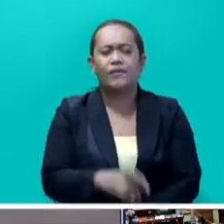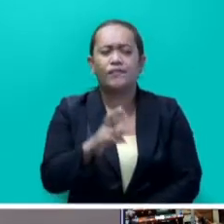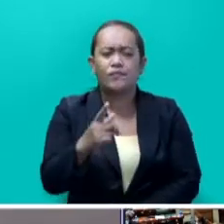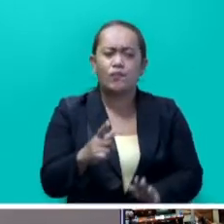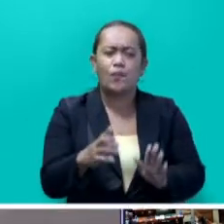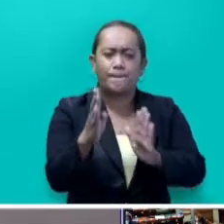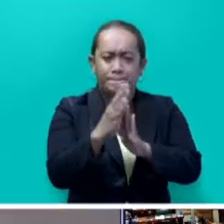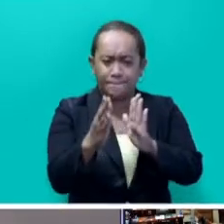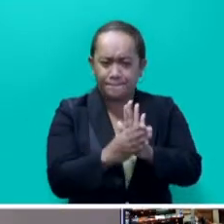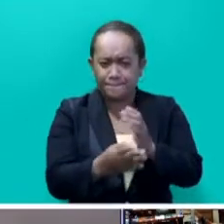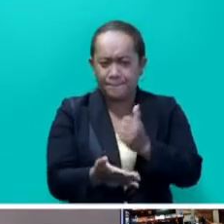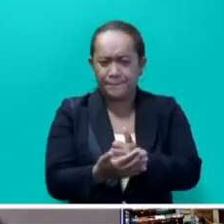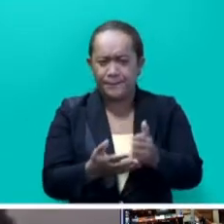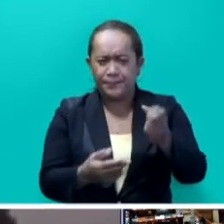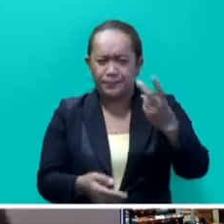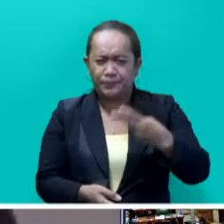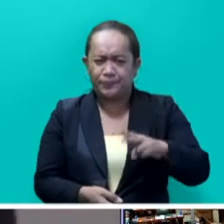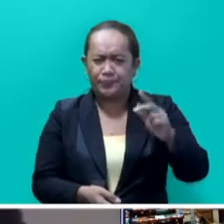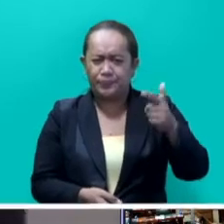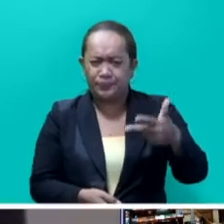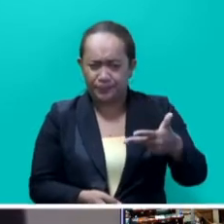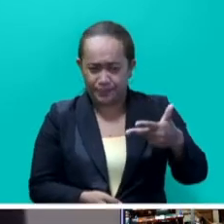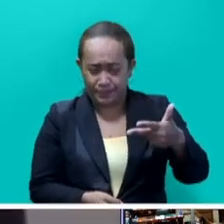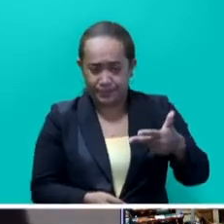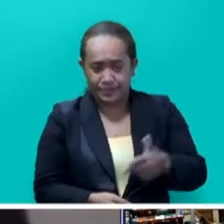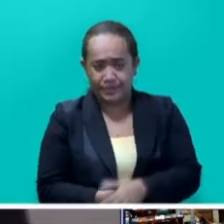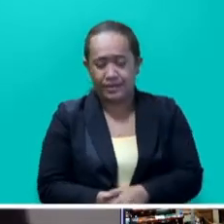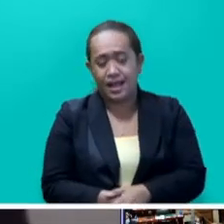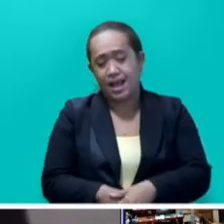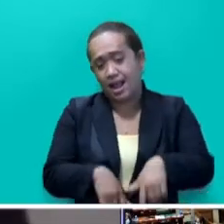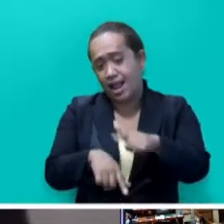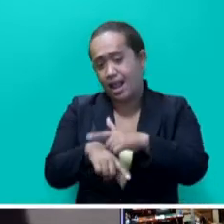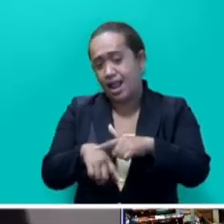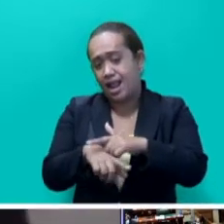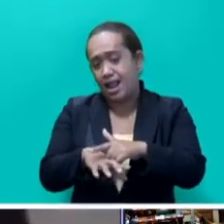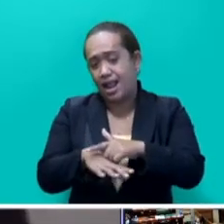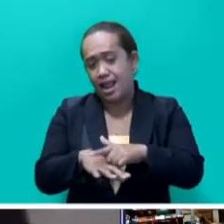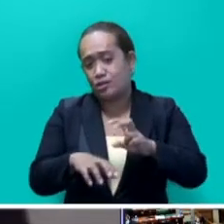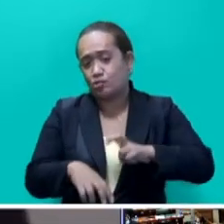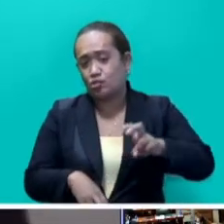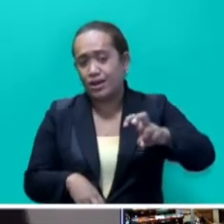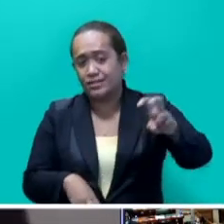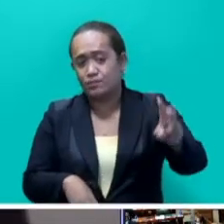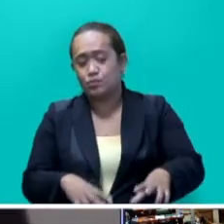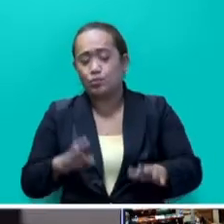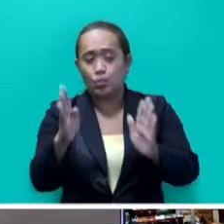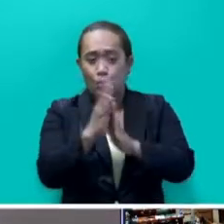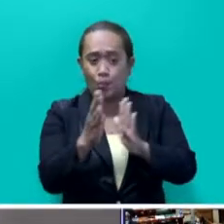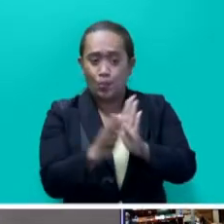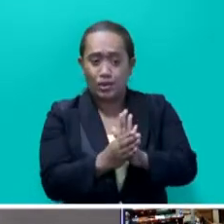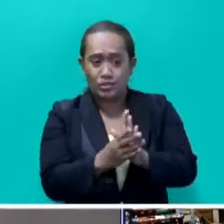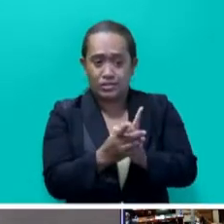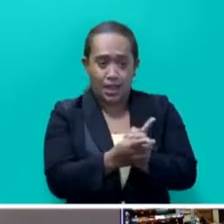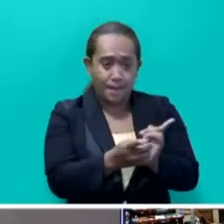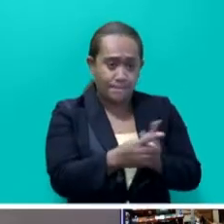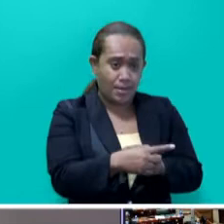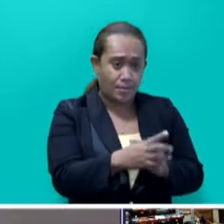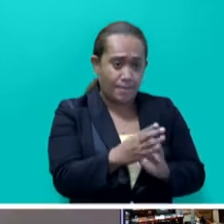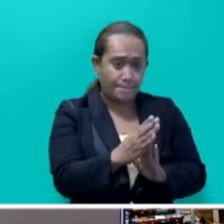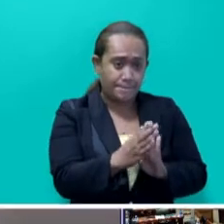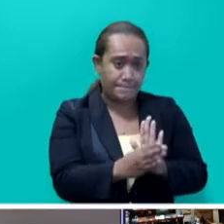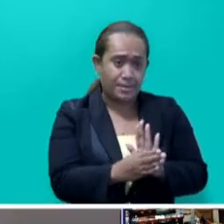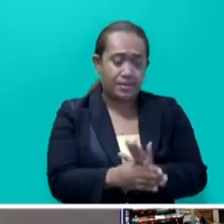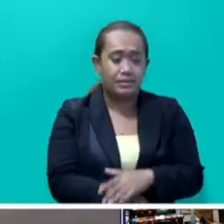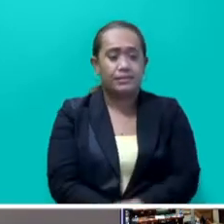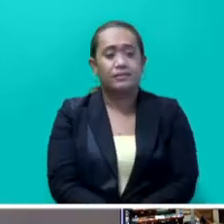28 on the Land Transport Budget Amendment Bill, Honourable Gerigana Tambua mentioned